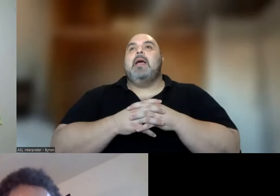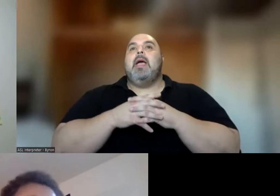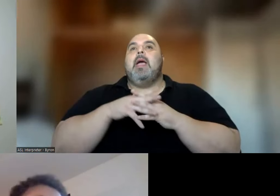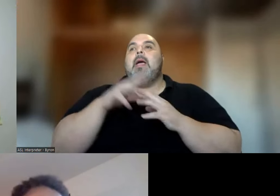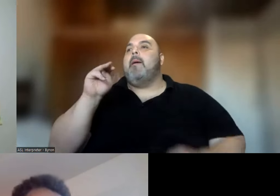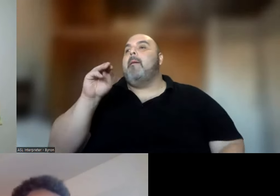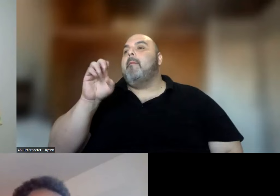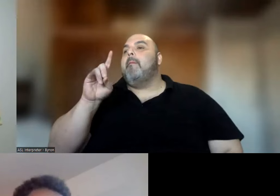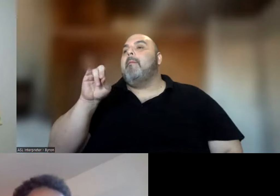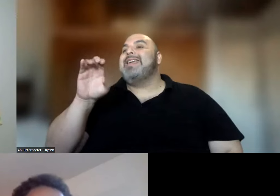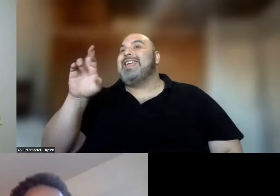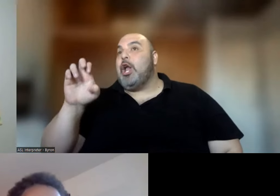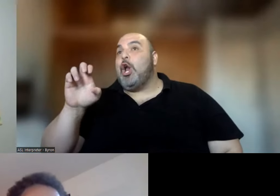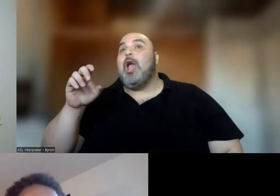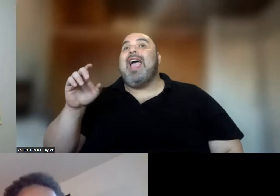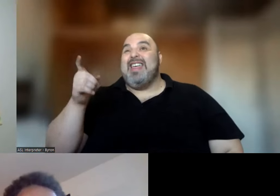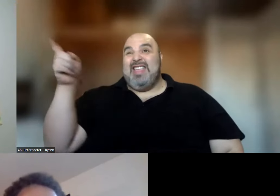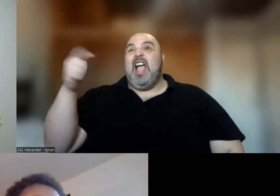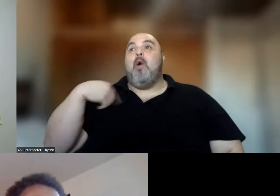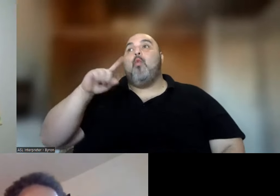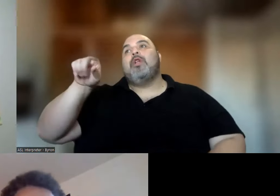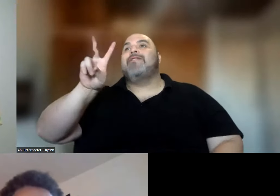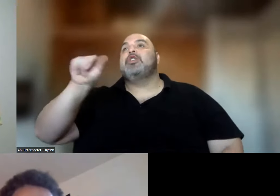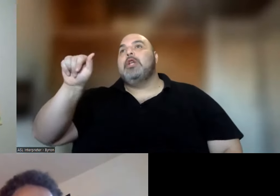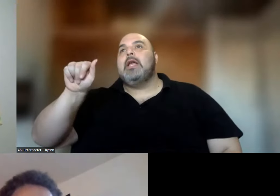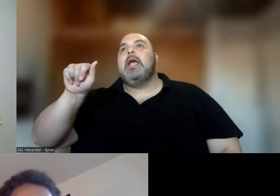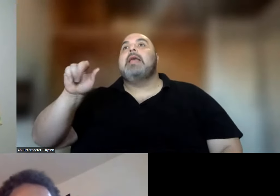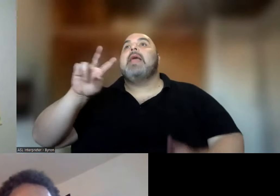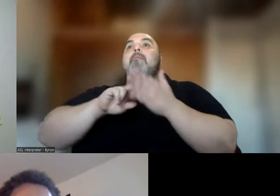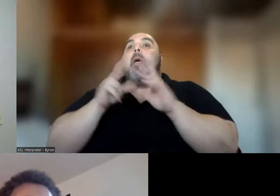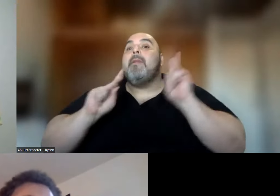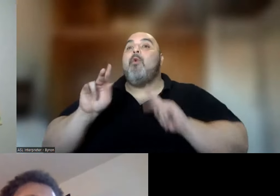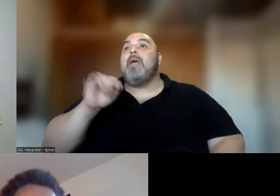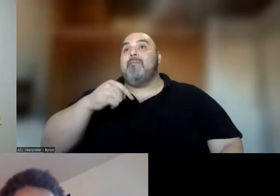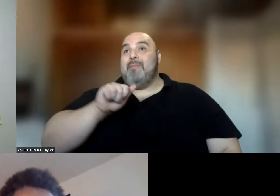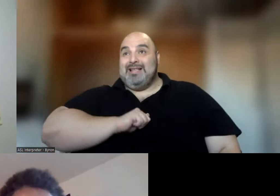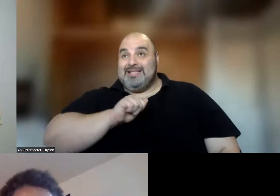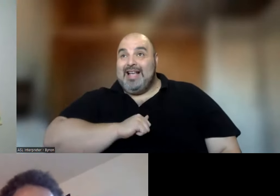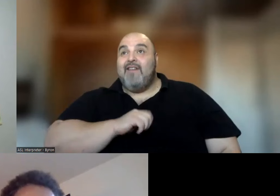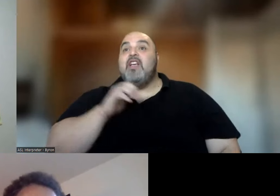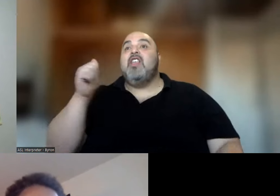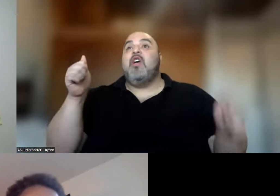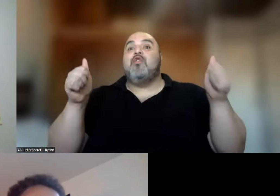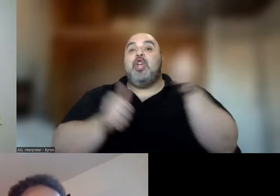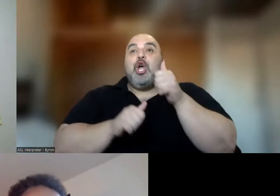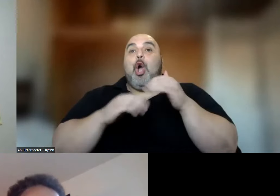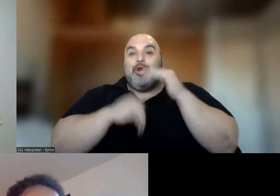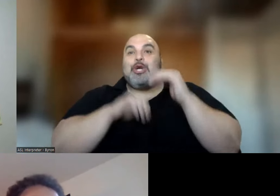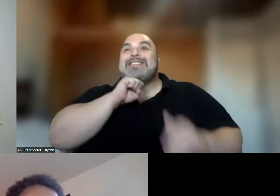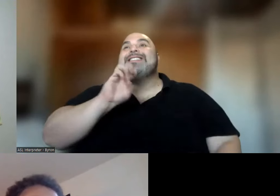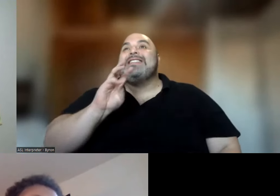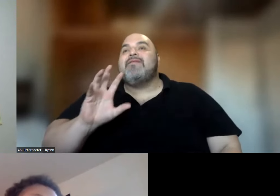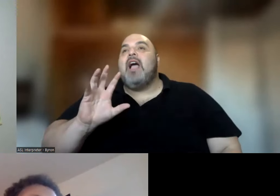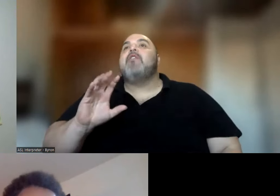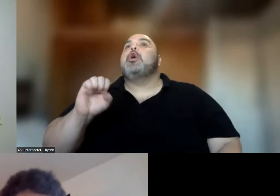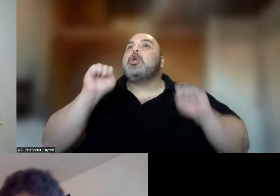Medicare. I was in Virginia at the time. So that means people like myself that was under 65 was able to benefit